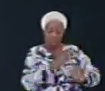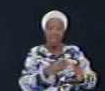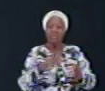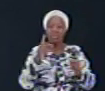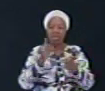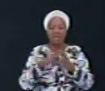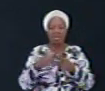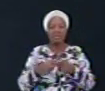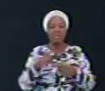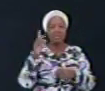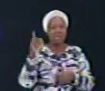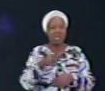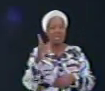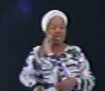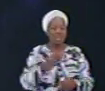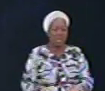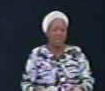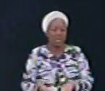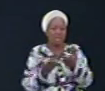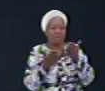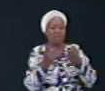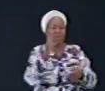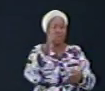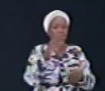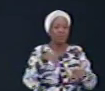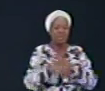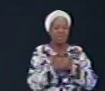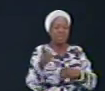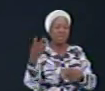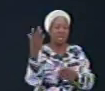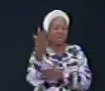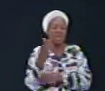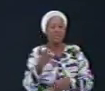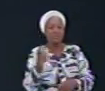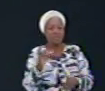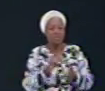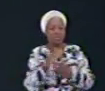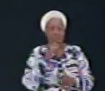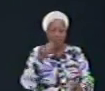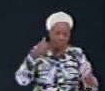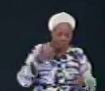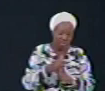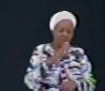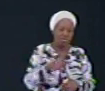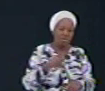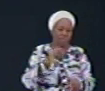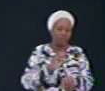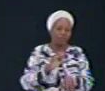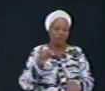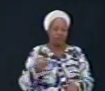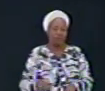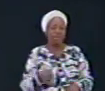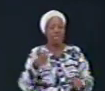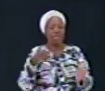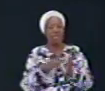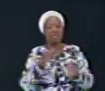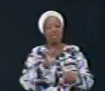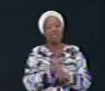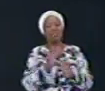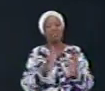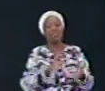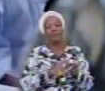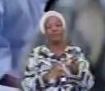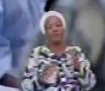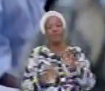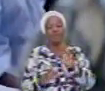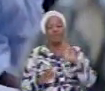shall bear thee up in their hands, lest thou dash thy foot against this stone. Look at verse 13. In verse